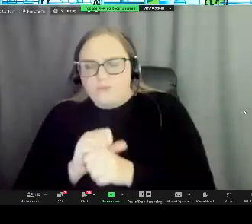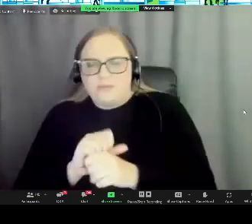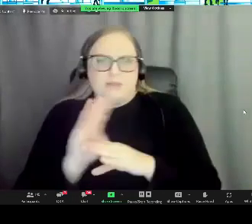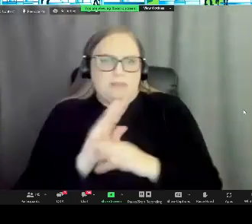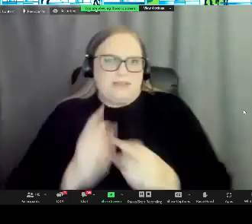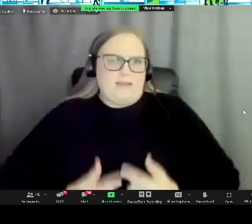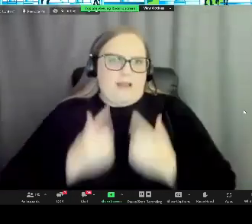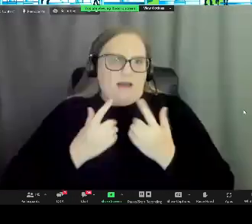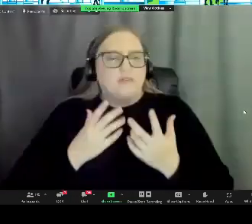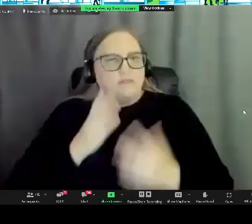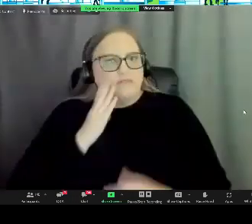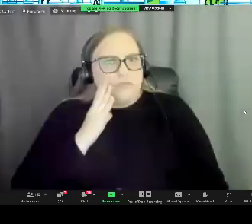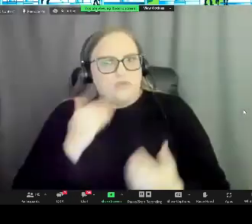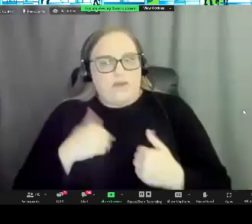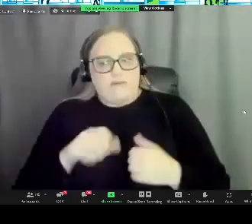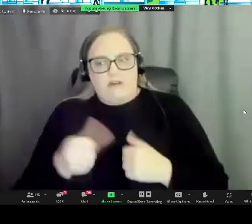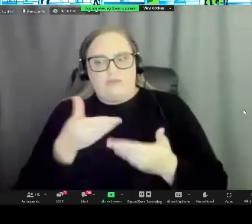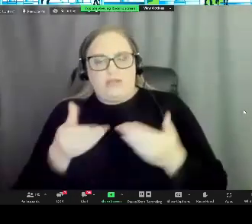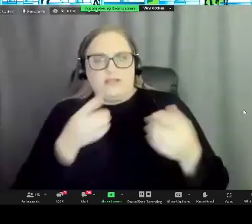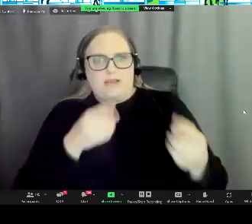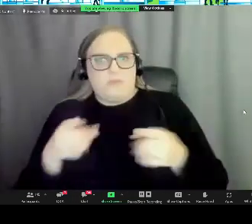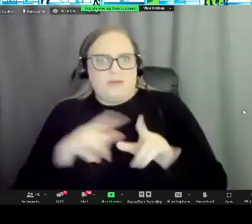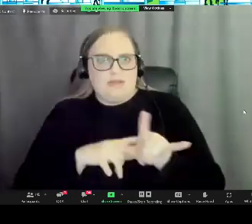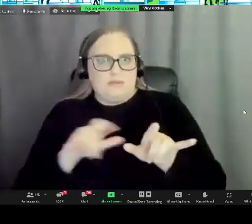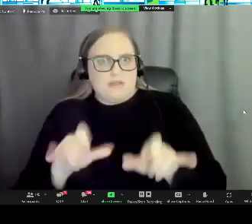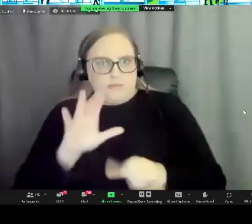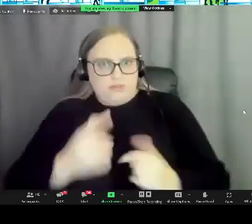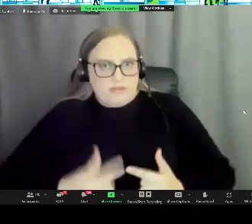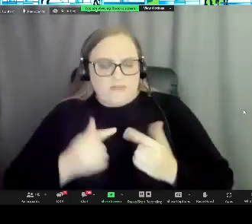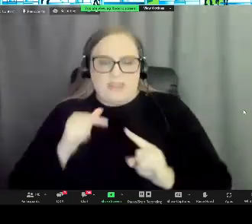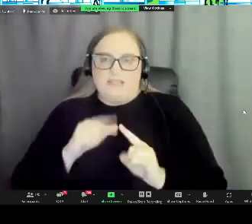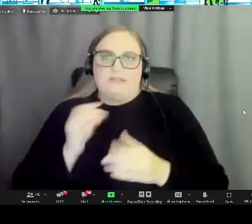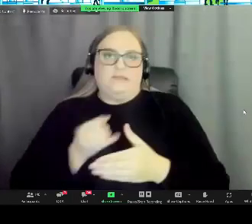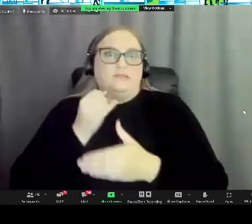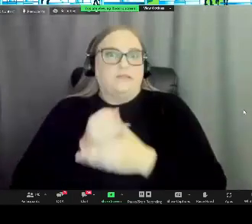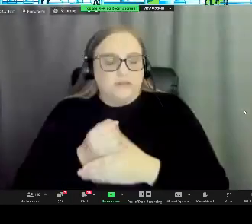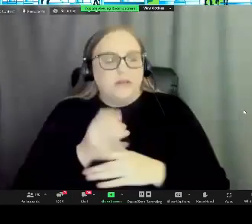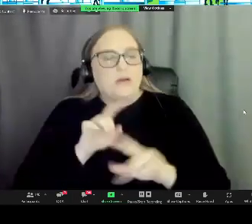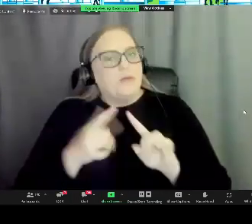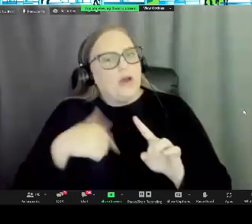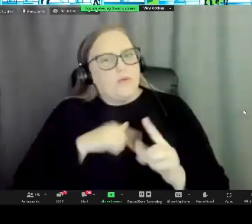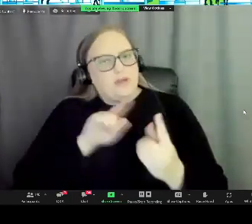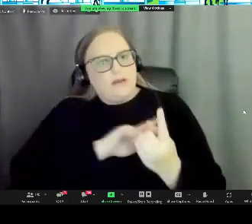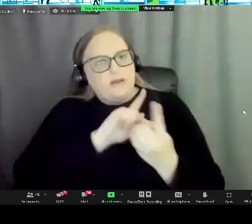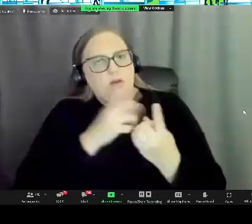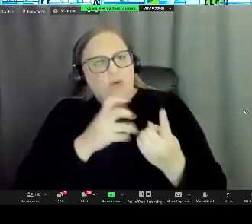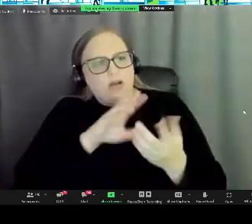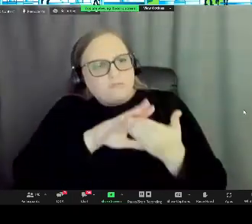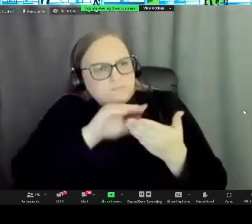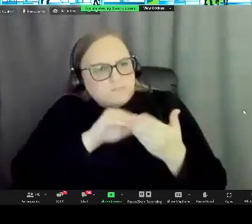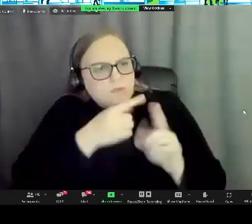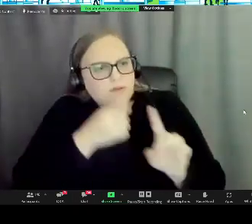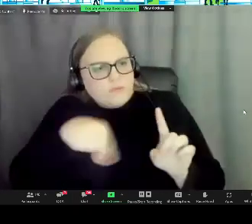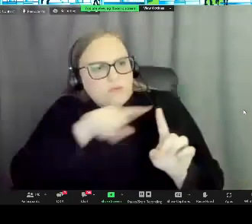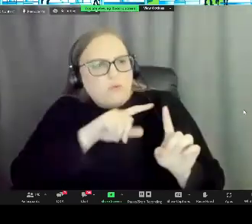things going on in their lives. And this is an imposition, but we're coming to you to learn from you and